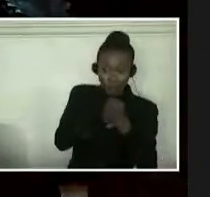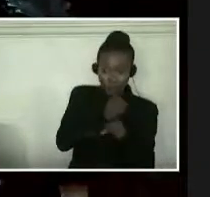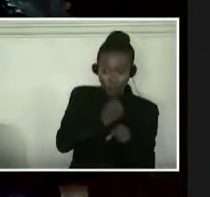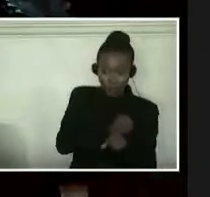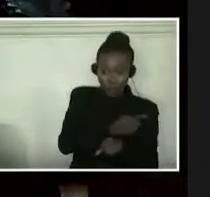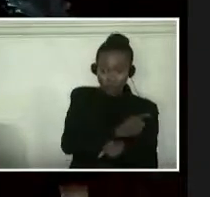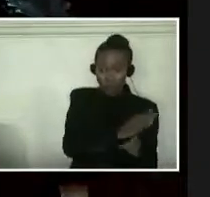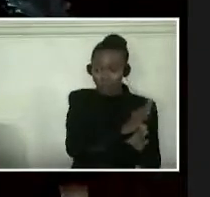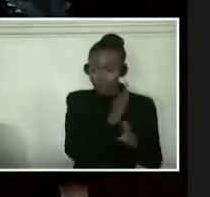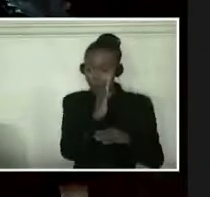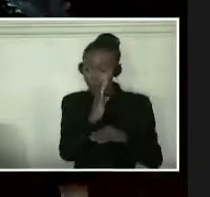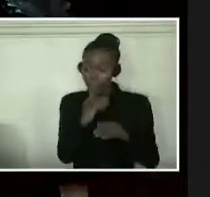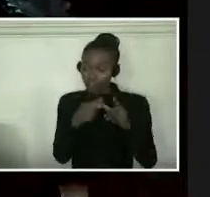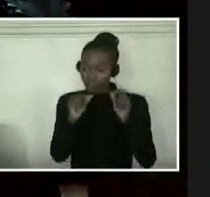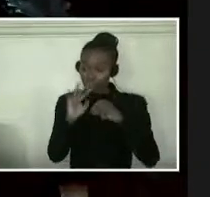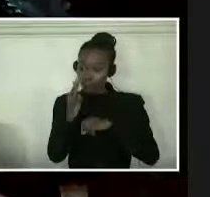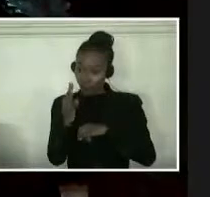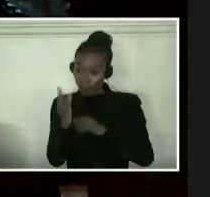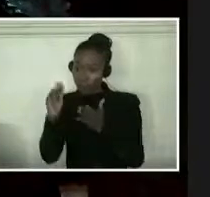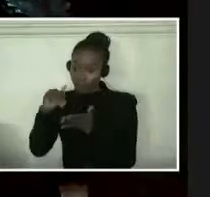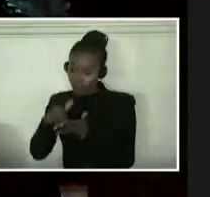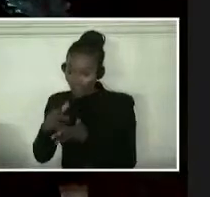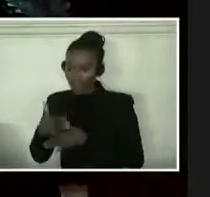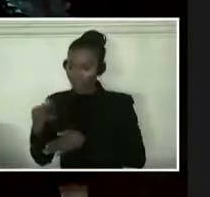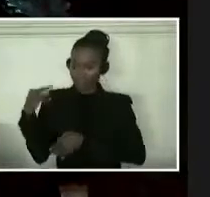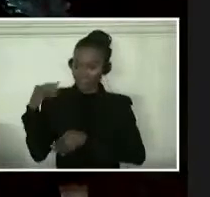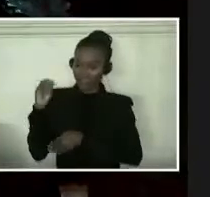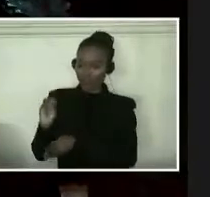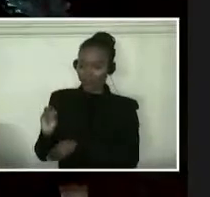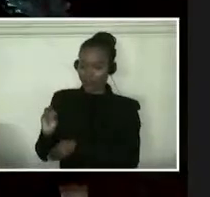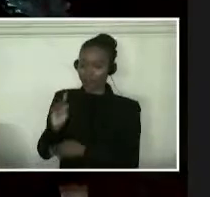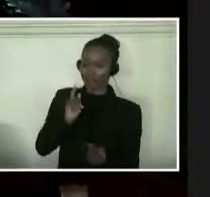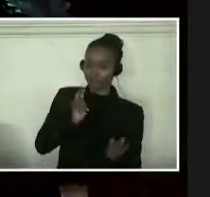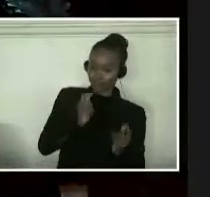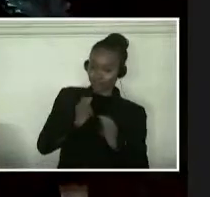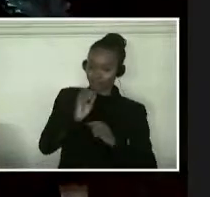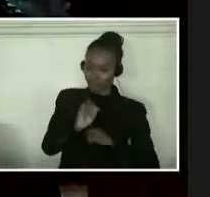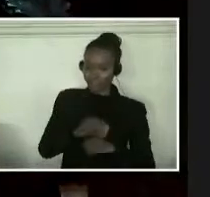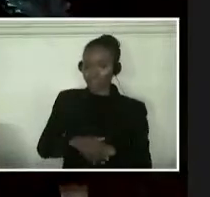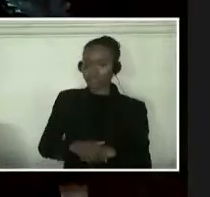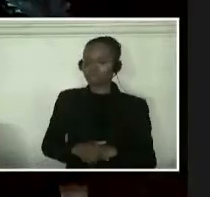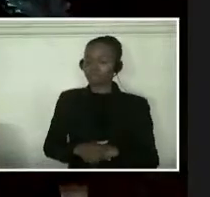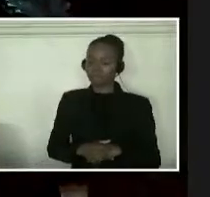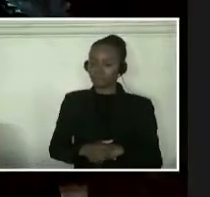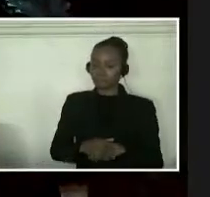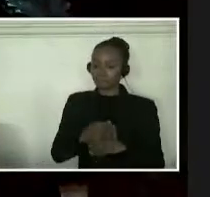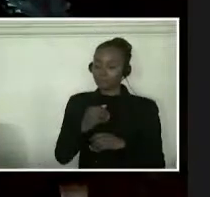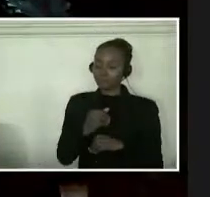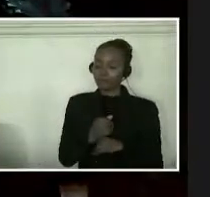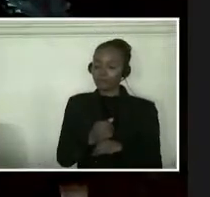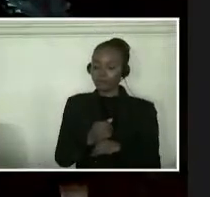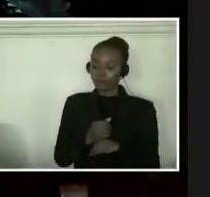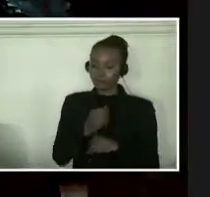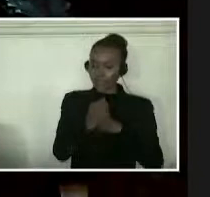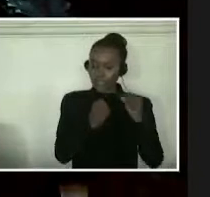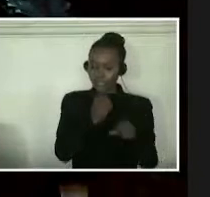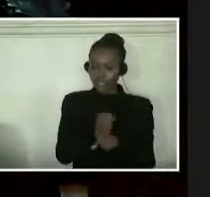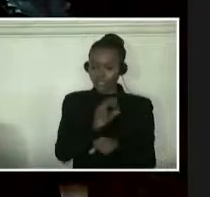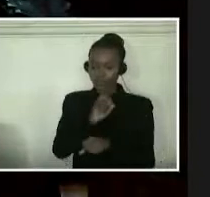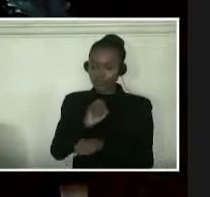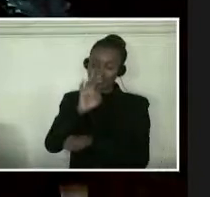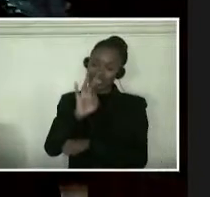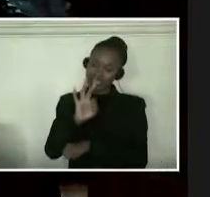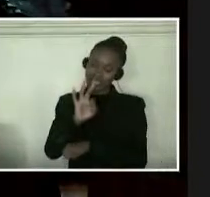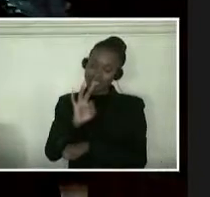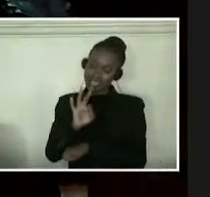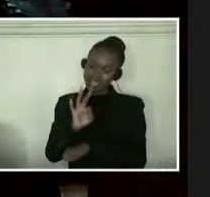person on prostate cancer statistics reveals that one in every 23 south african men will develop prostate cancer